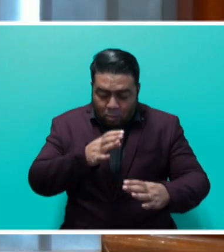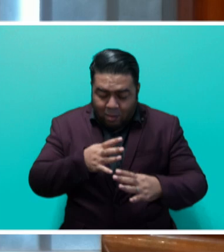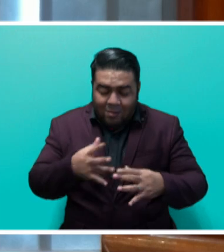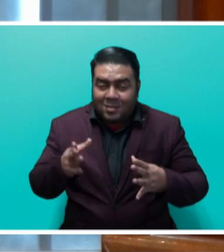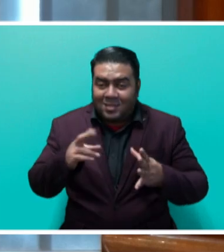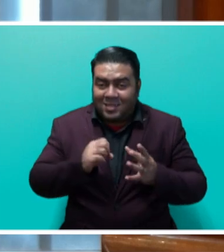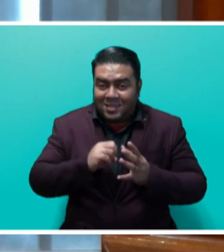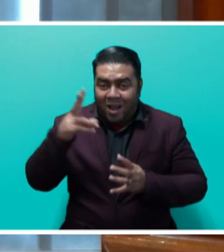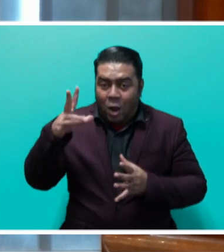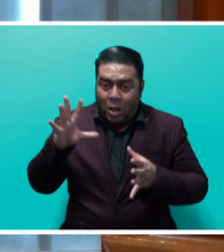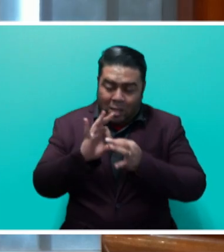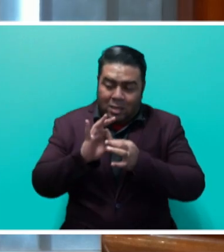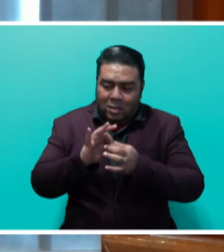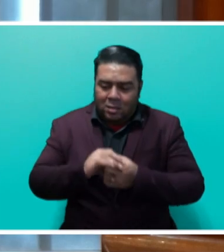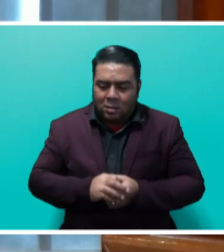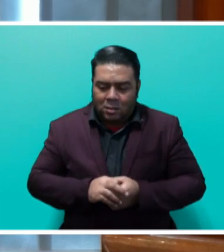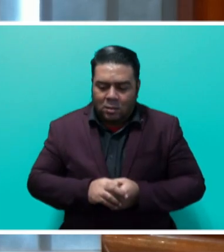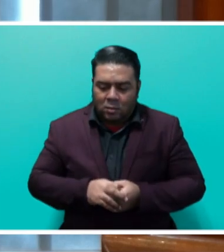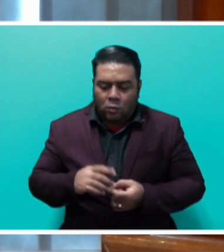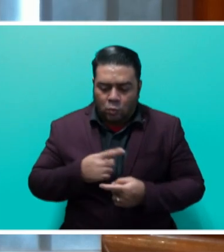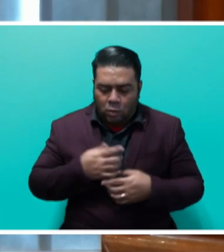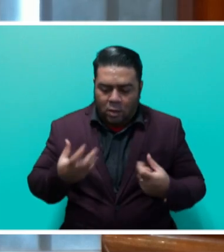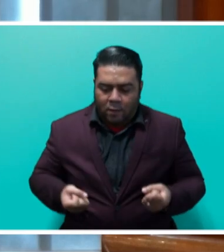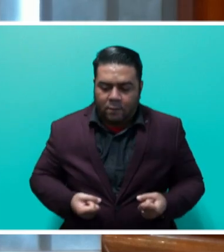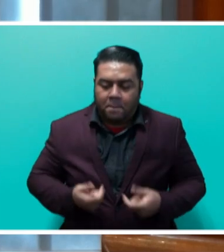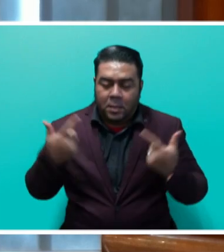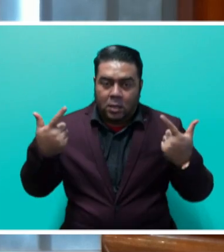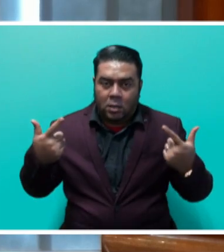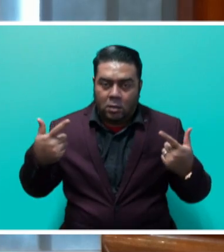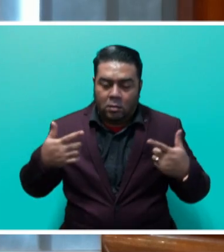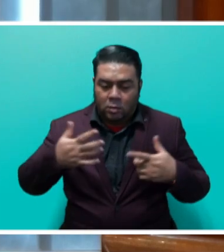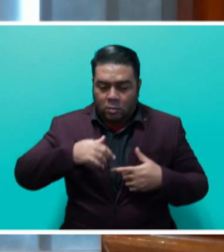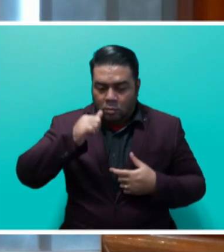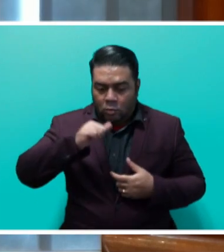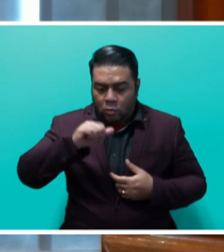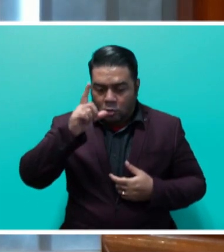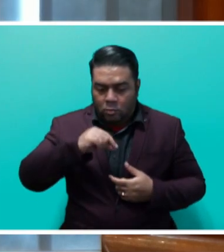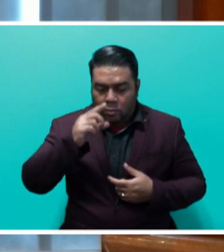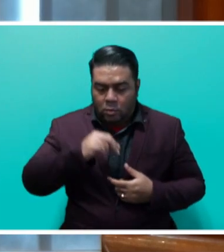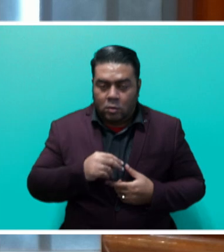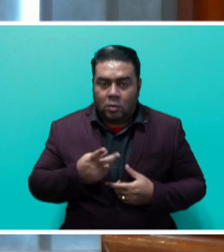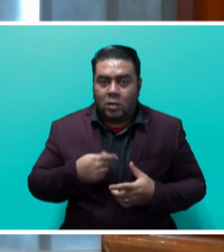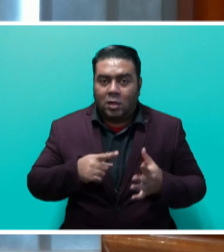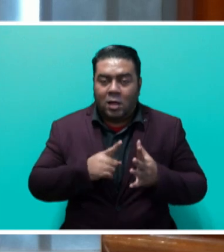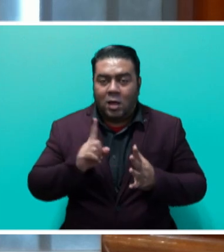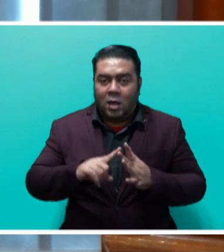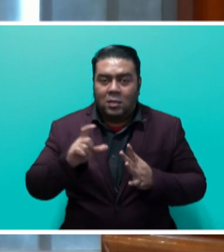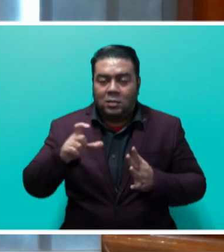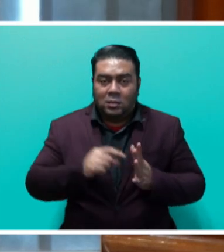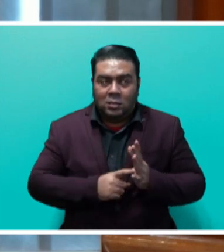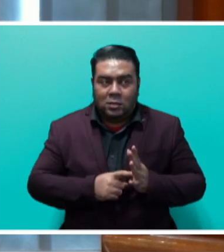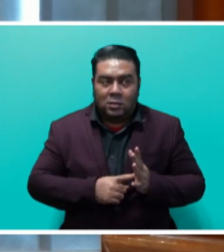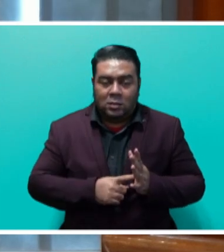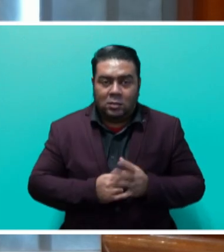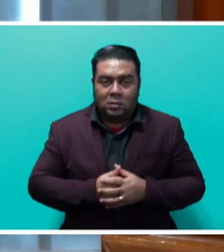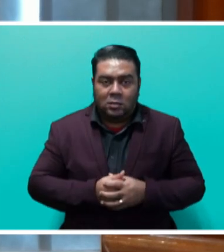Starlink, we have a major potential in the ICT industry in our country. At lunch,